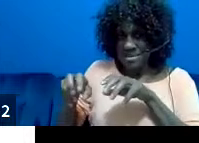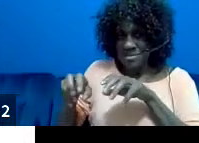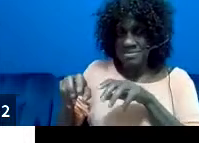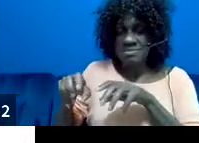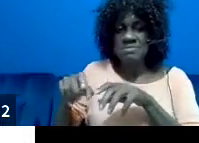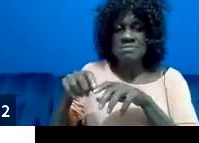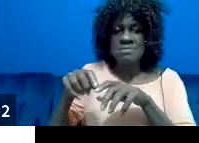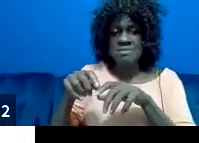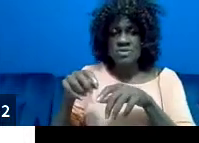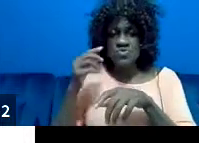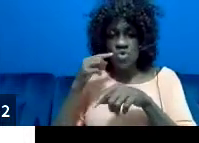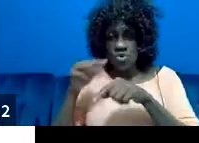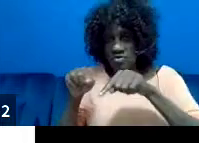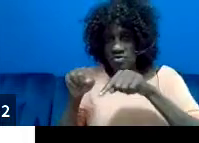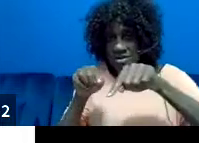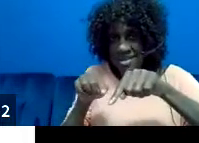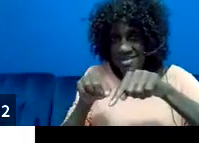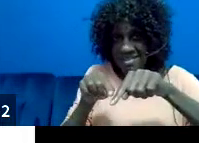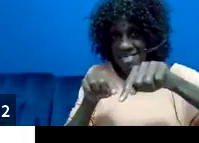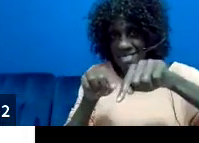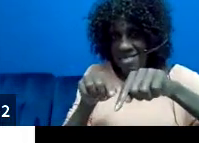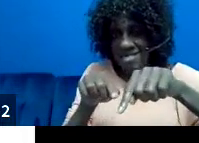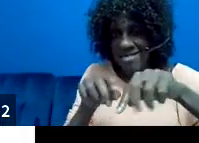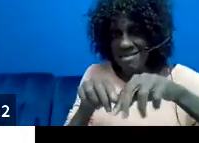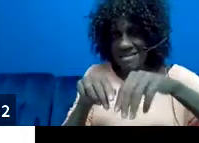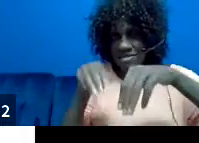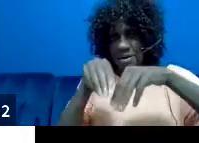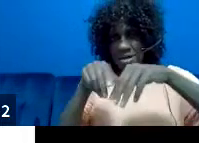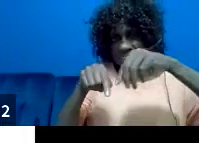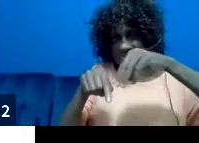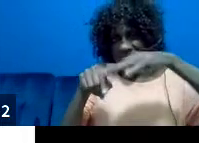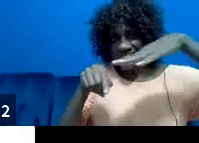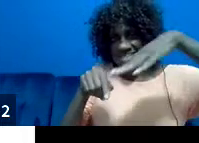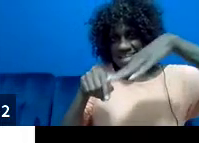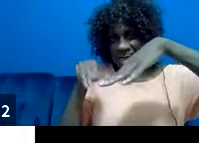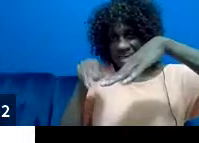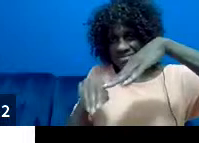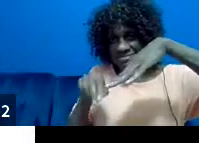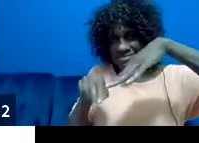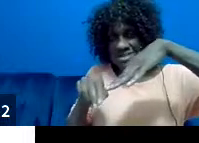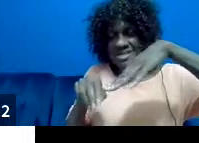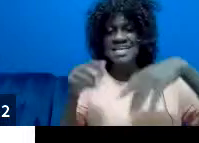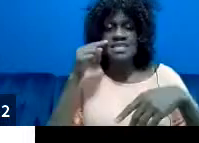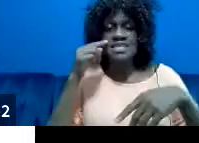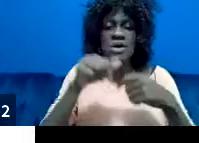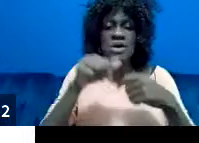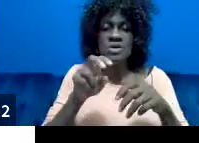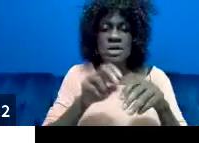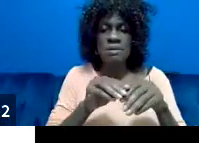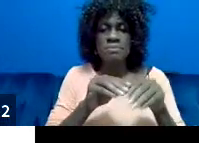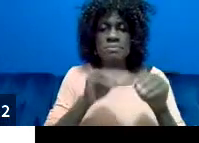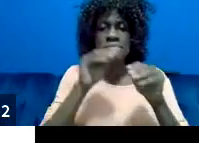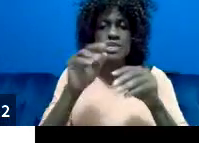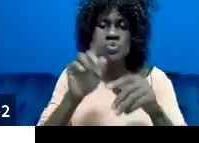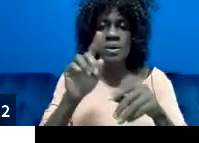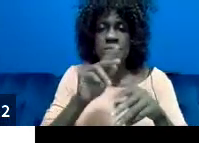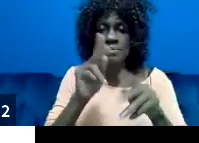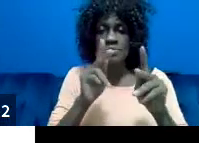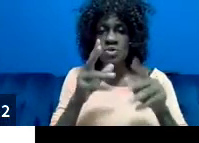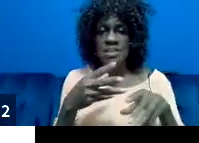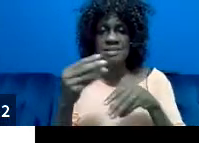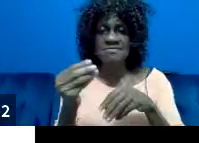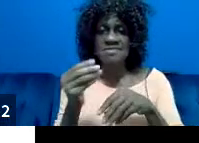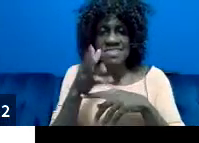and so you know you're over there at the bottom of the slide. Okay, so think about how you can place where people are leaving